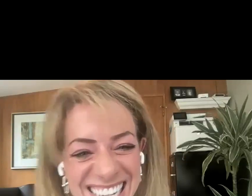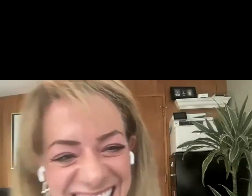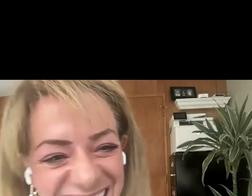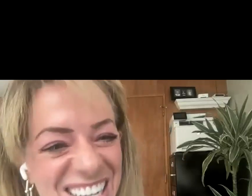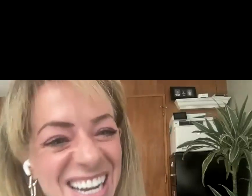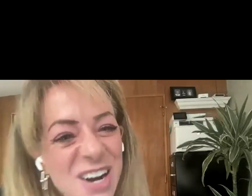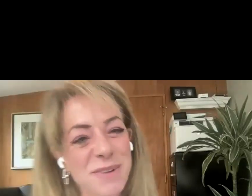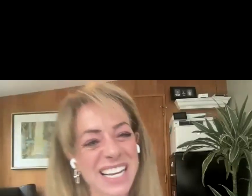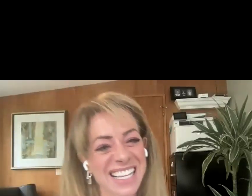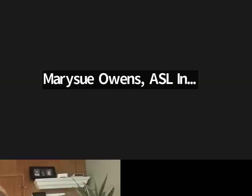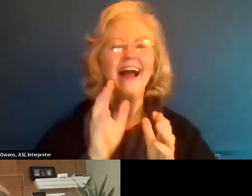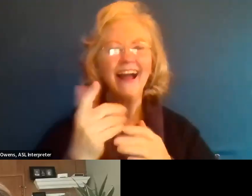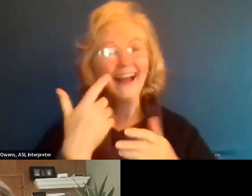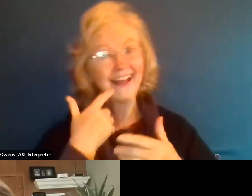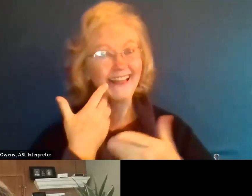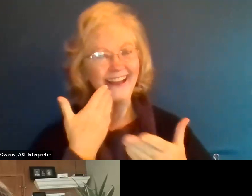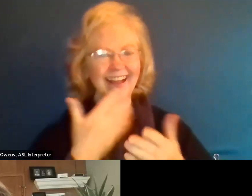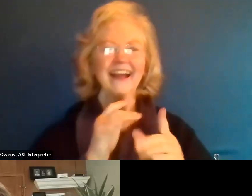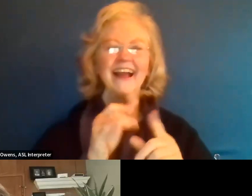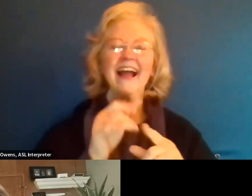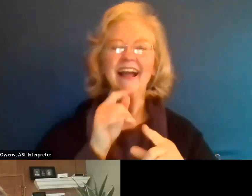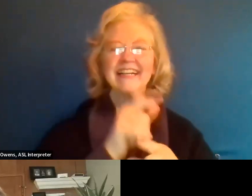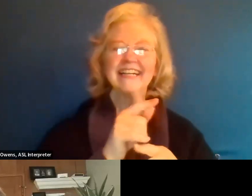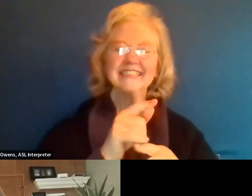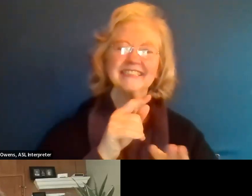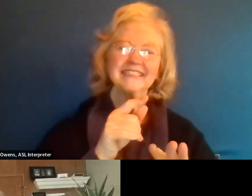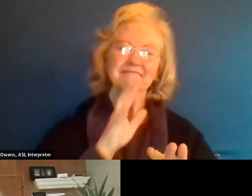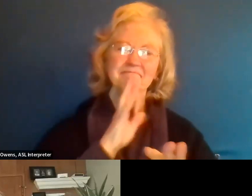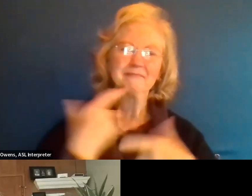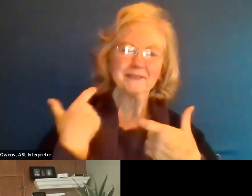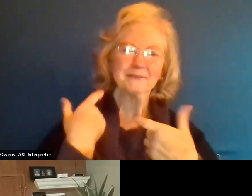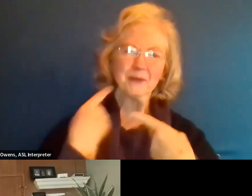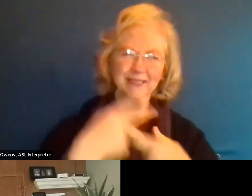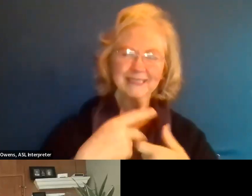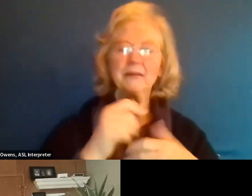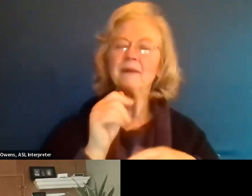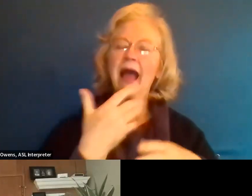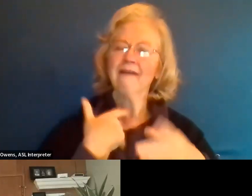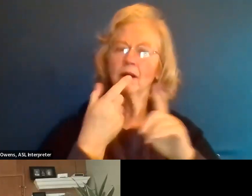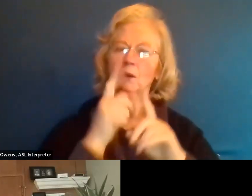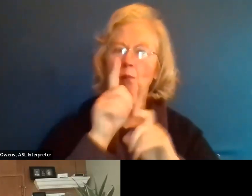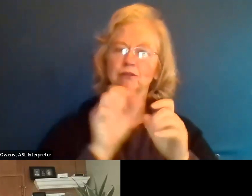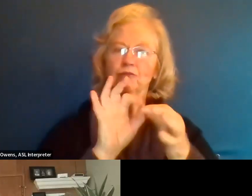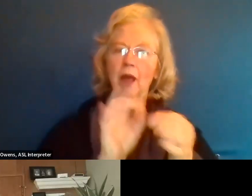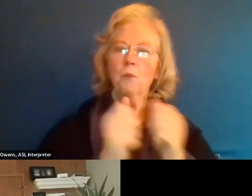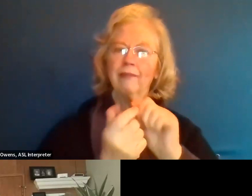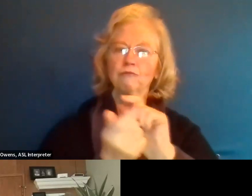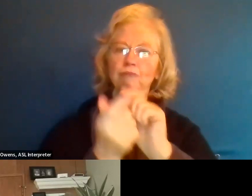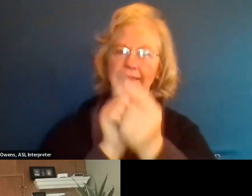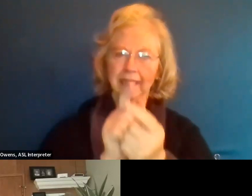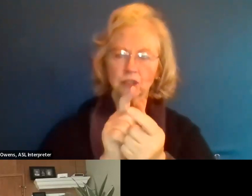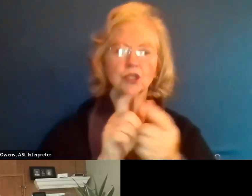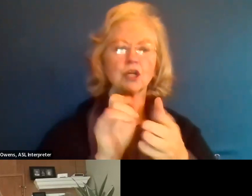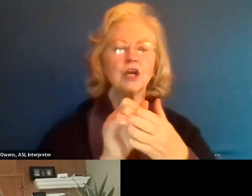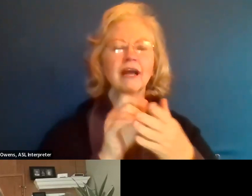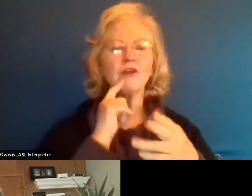But my question, that's a statement, not a question. The question is kind of a translation question. There's a